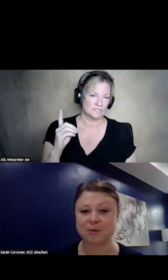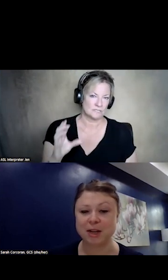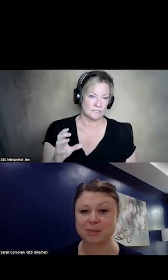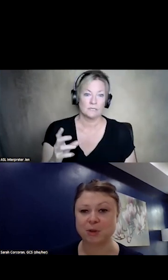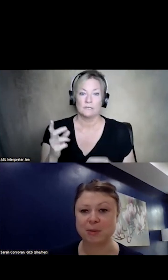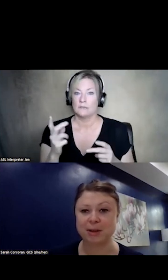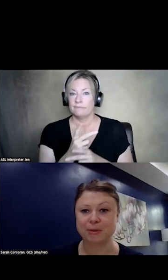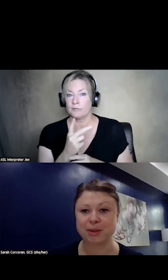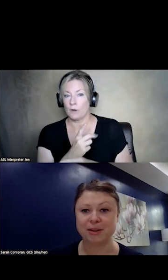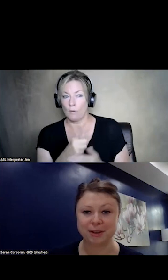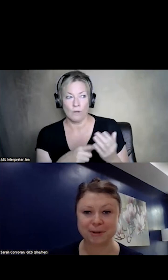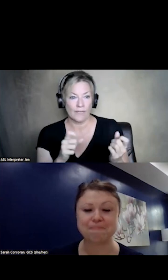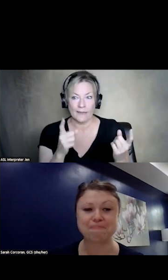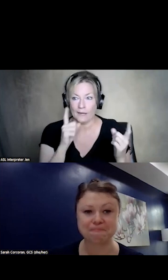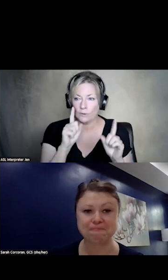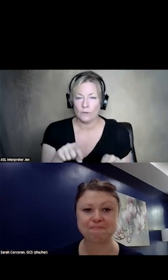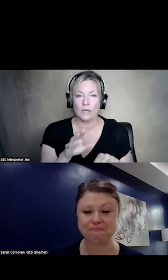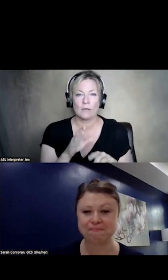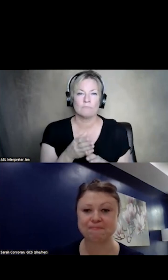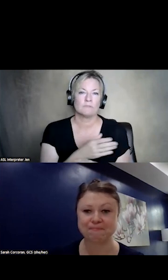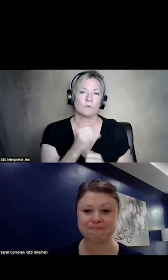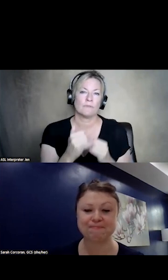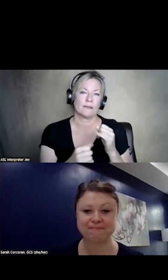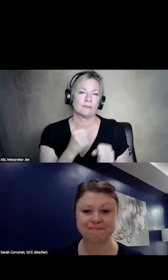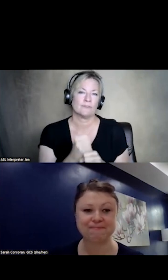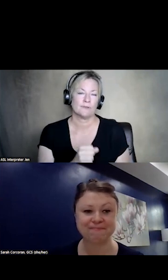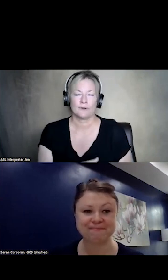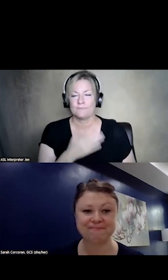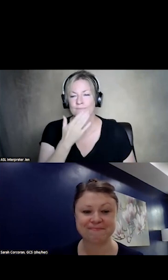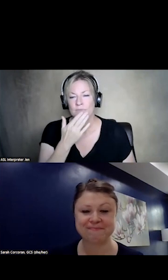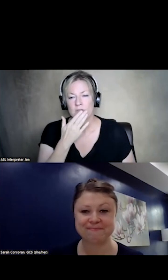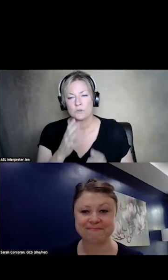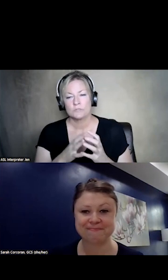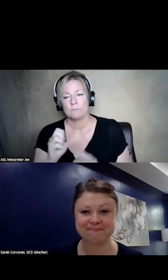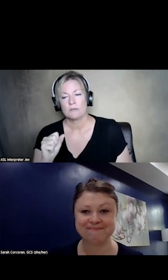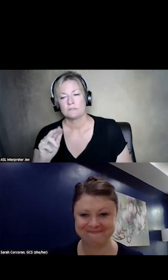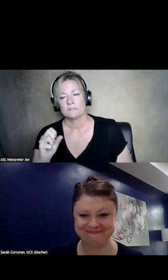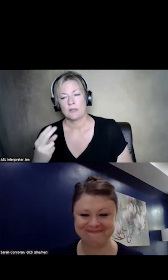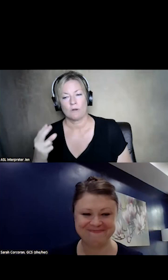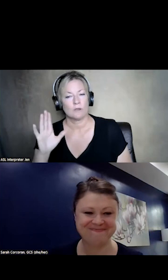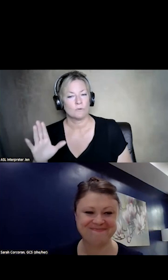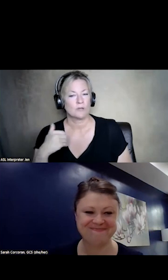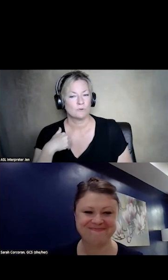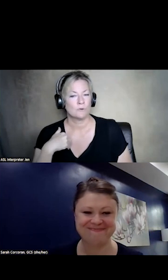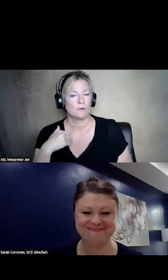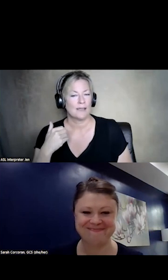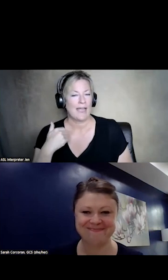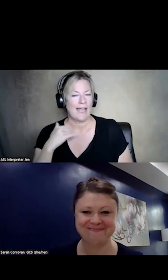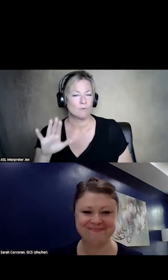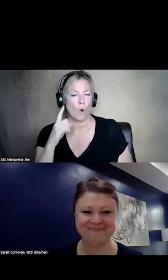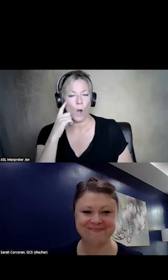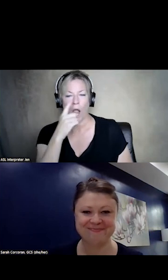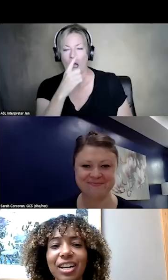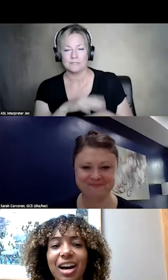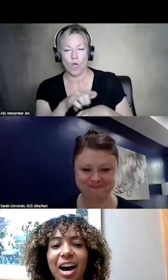can find some agreement on before the end of the year. Thank you so much, Sarah. It's great to have your eyes on this and giving